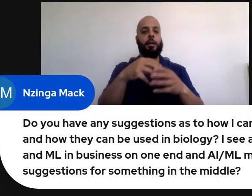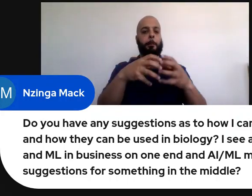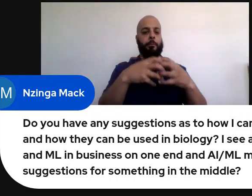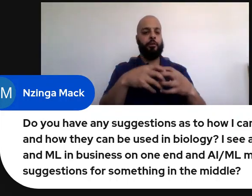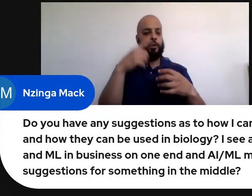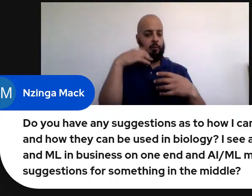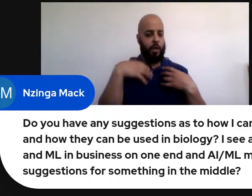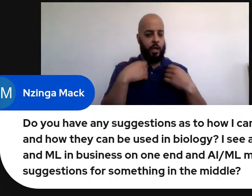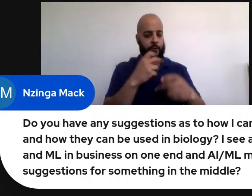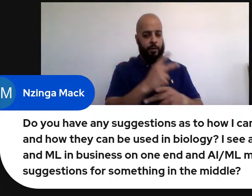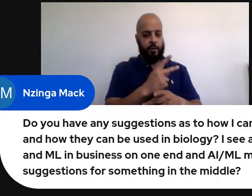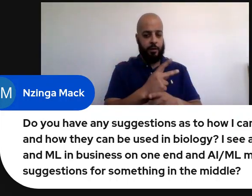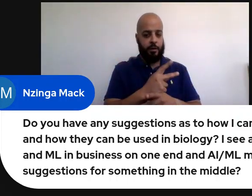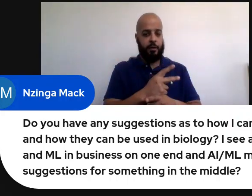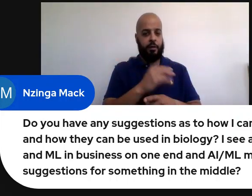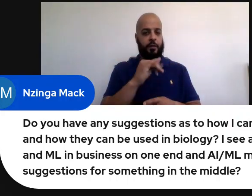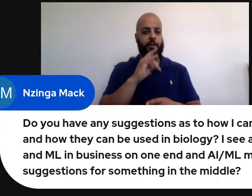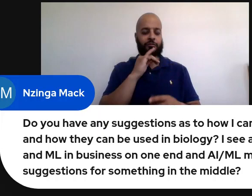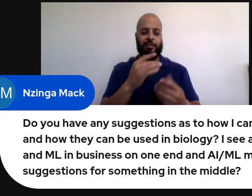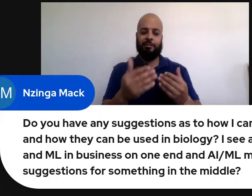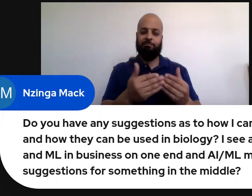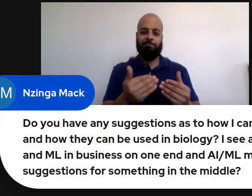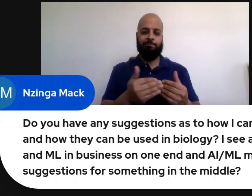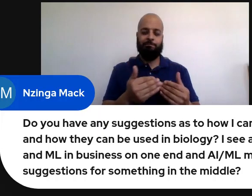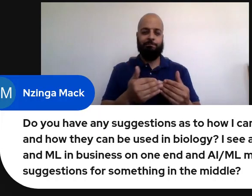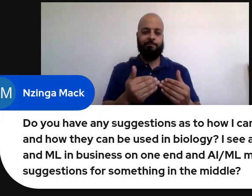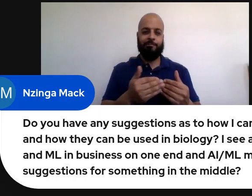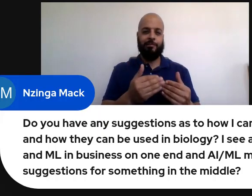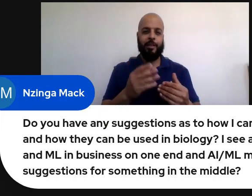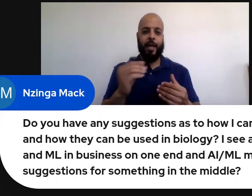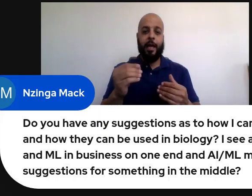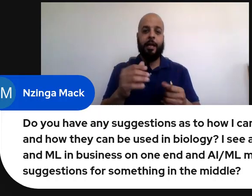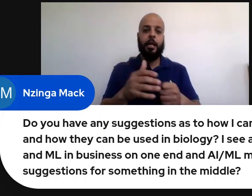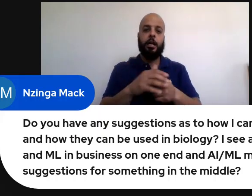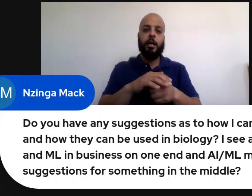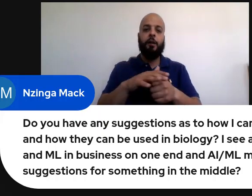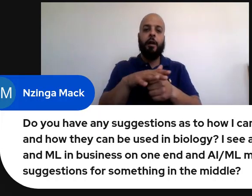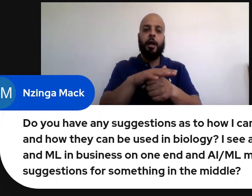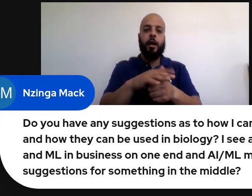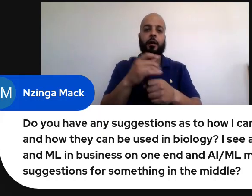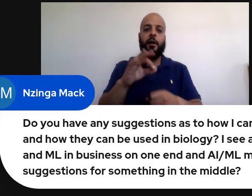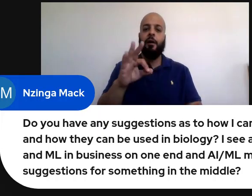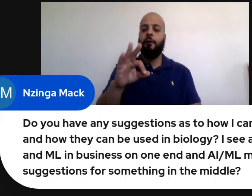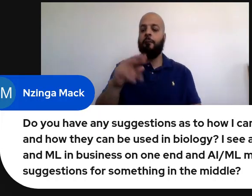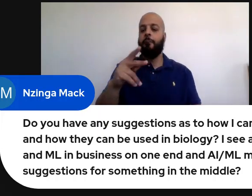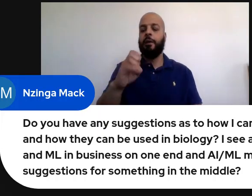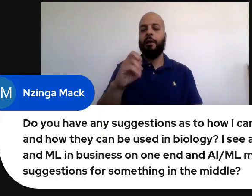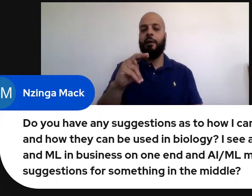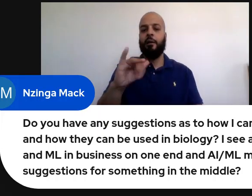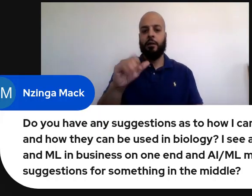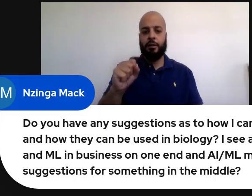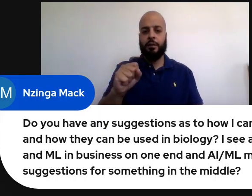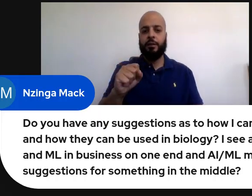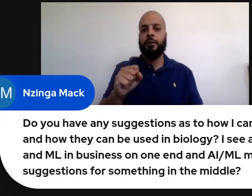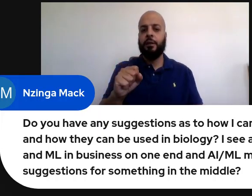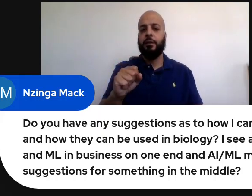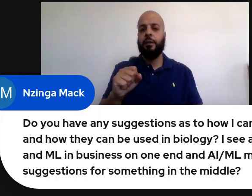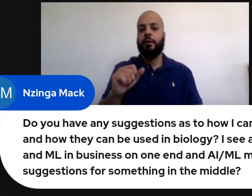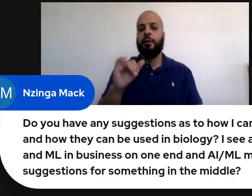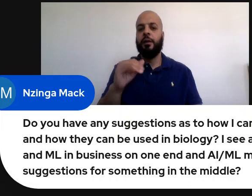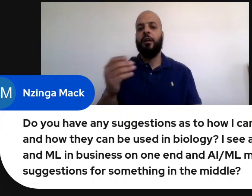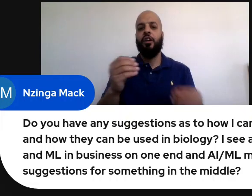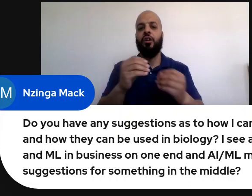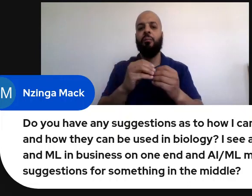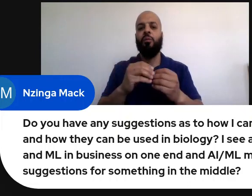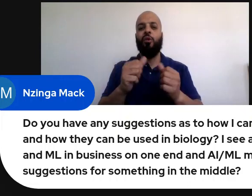well, which is super comprehensive. It also covers areas of fairness as well. It's more geared towards